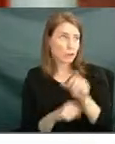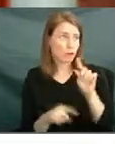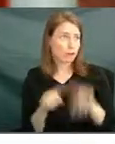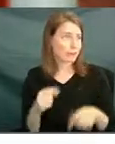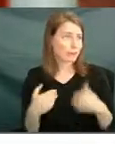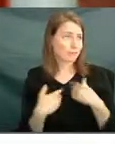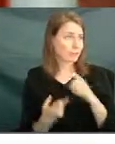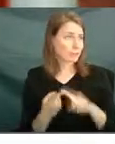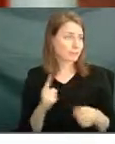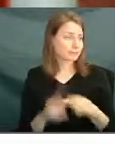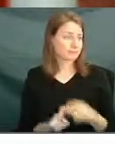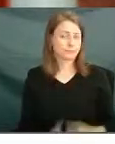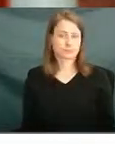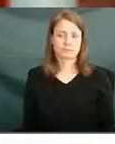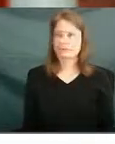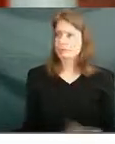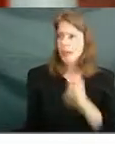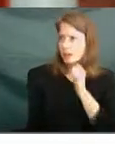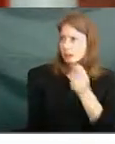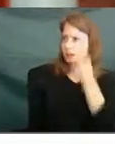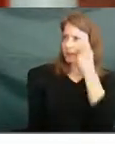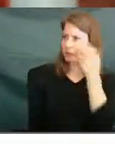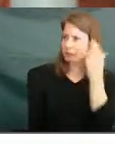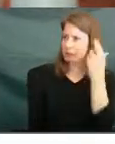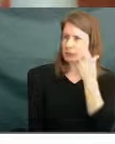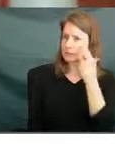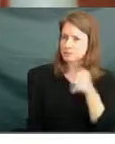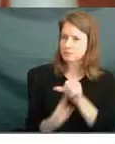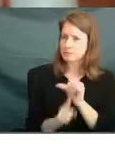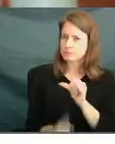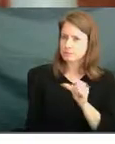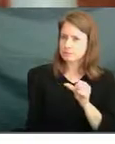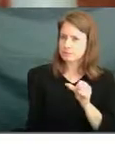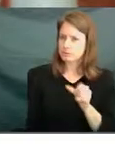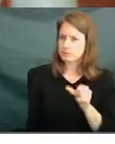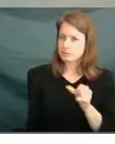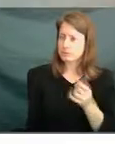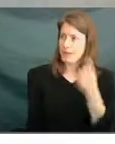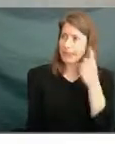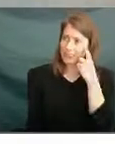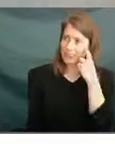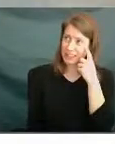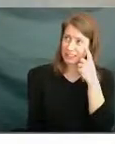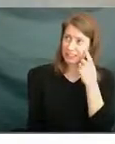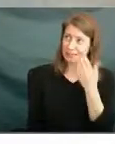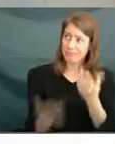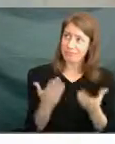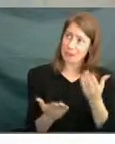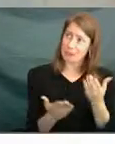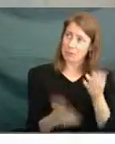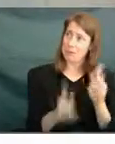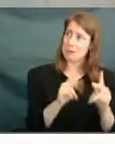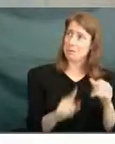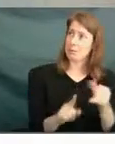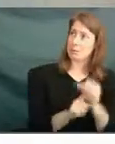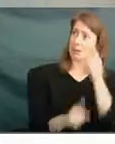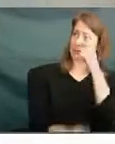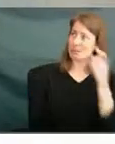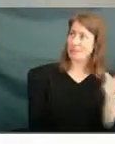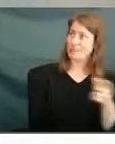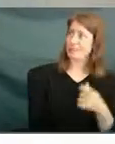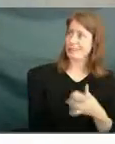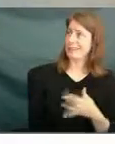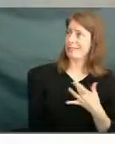reason. I think they're just unsure about themselves. They bully to get